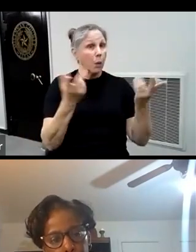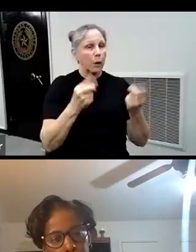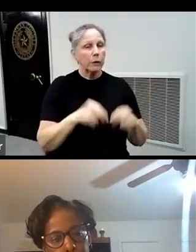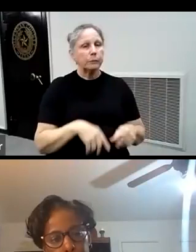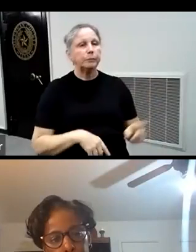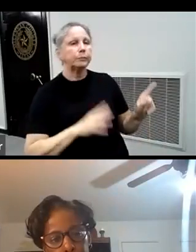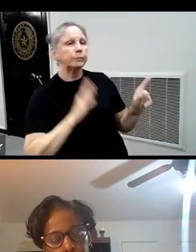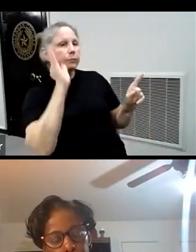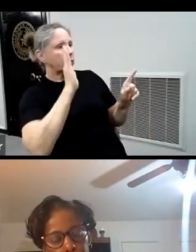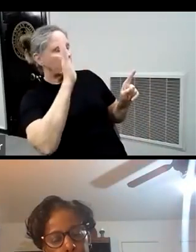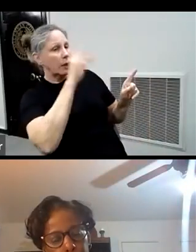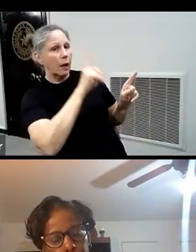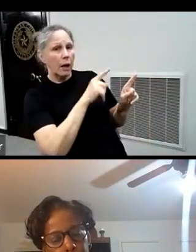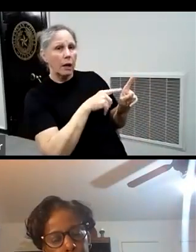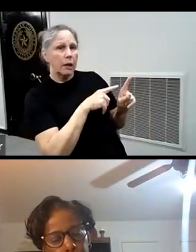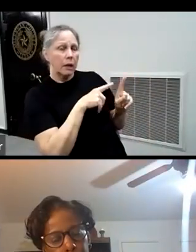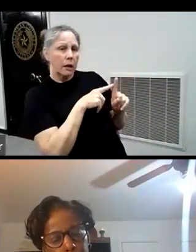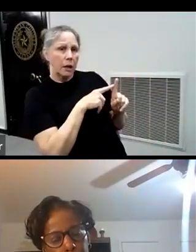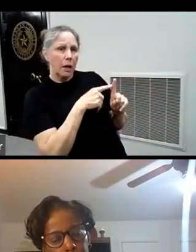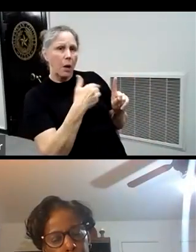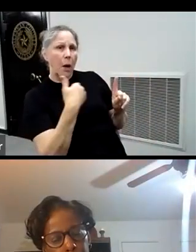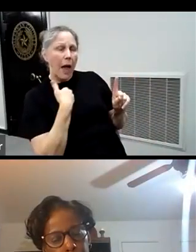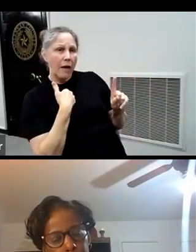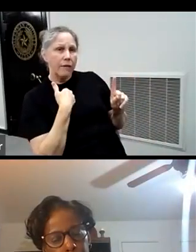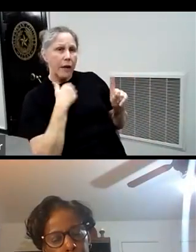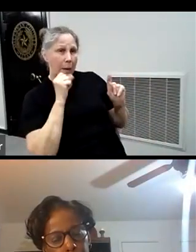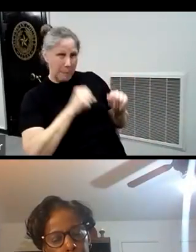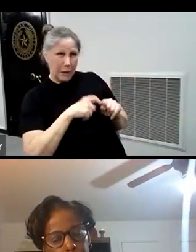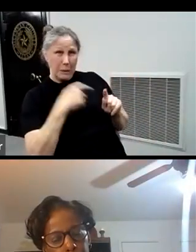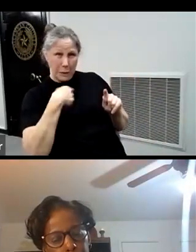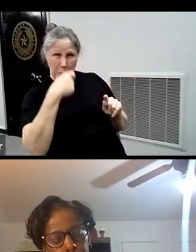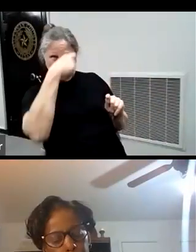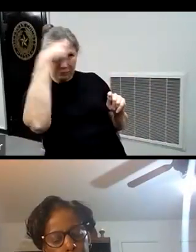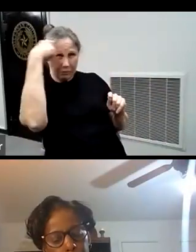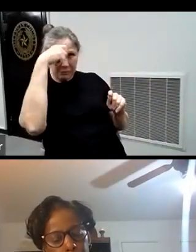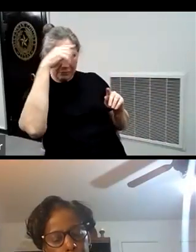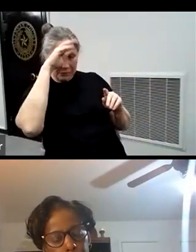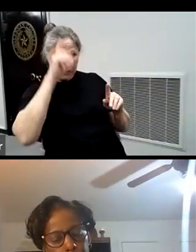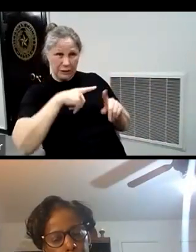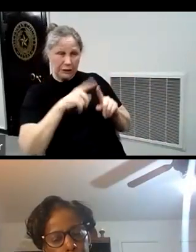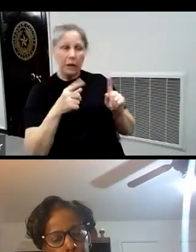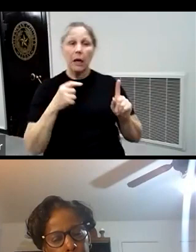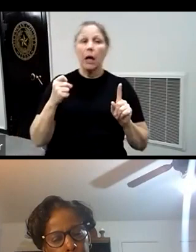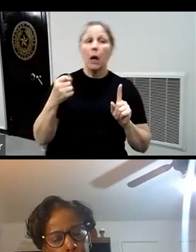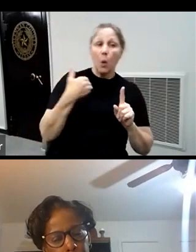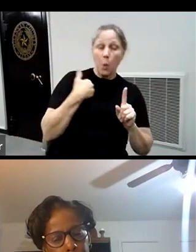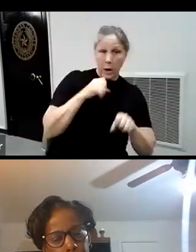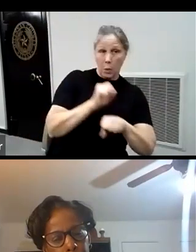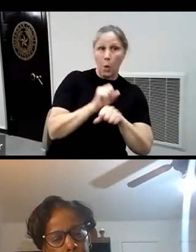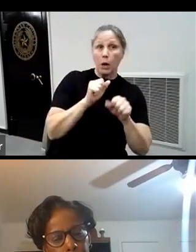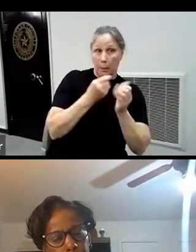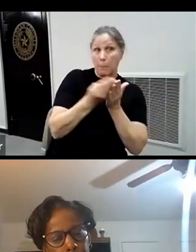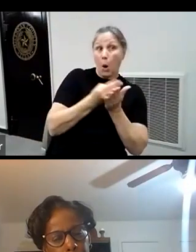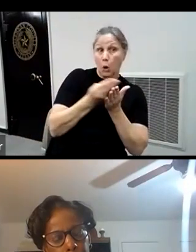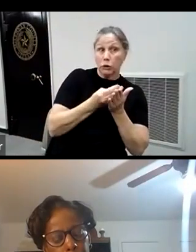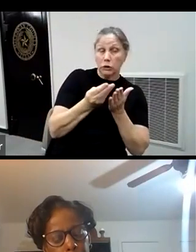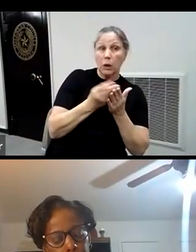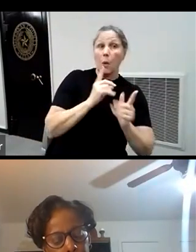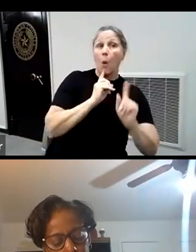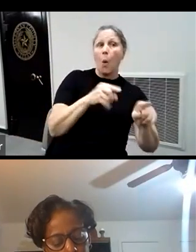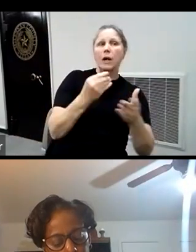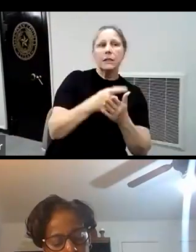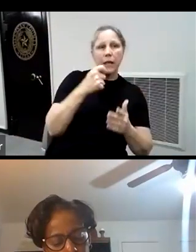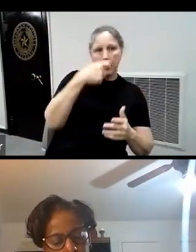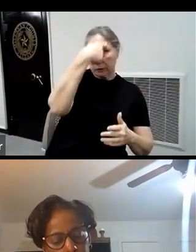Dustin, Yes, sir. do we have any way of checking temperatures? We have been working with purchasing. We've ordered some